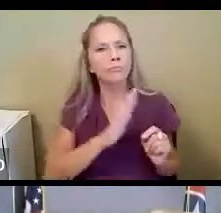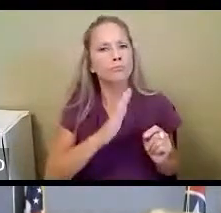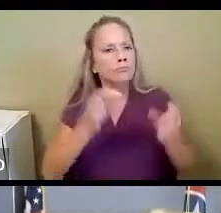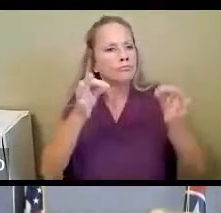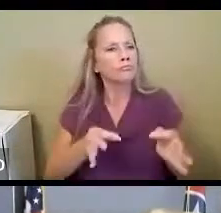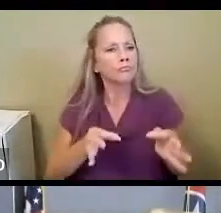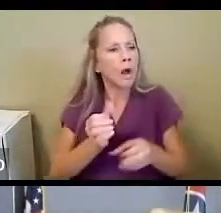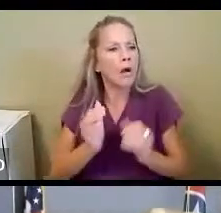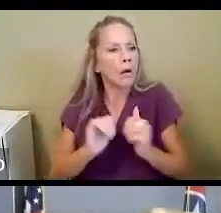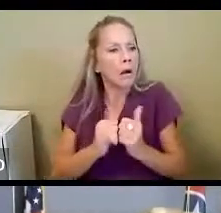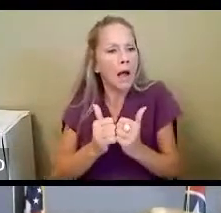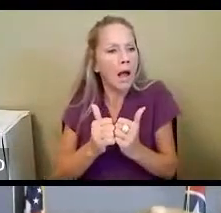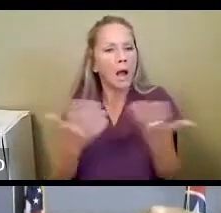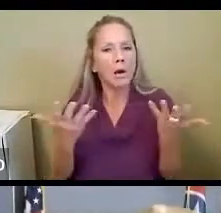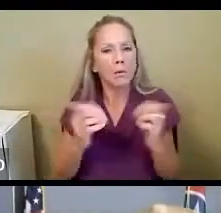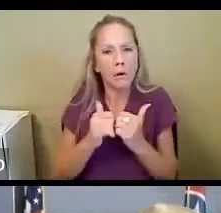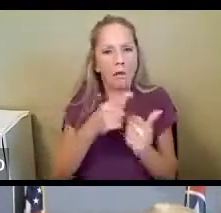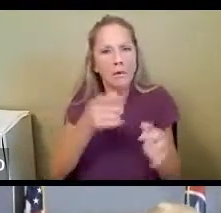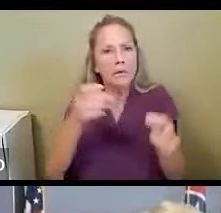decision.